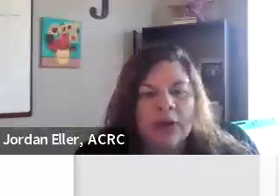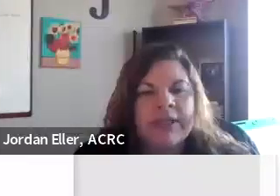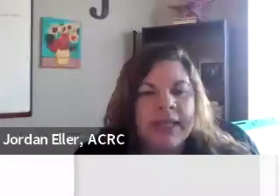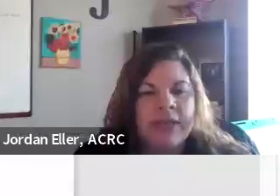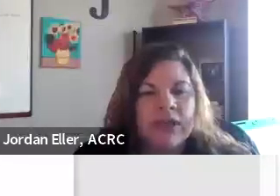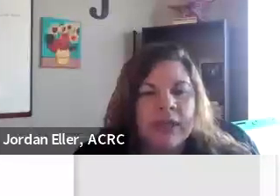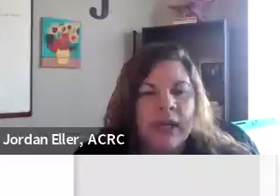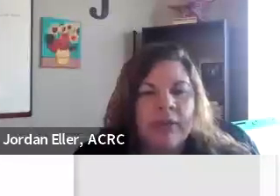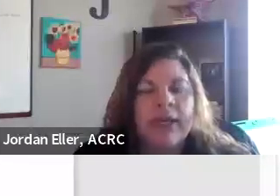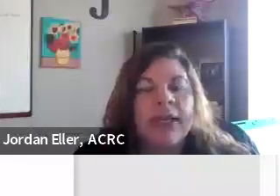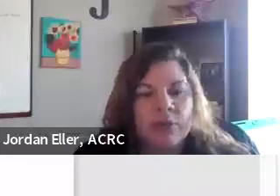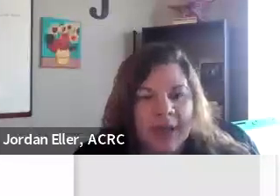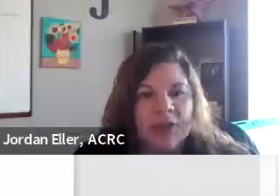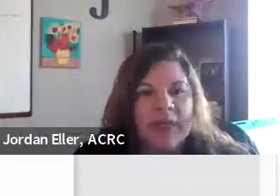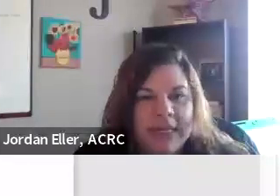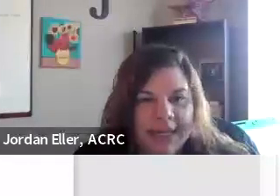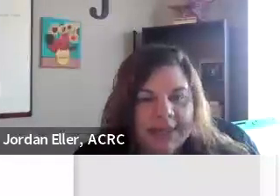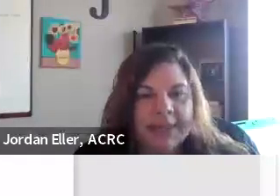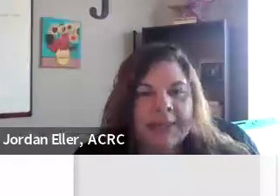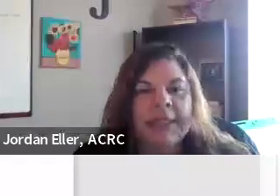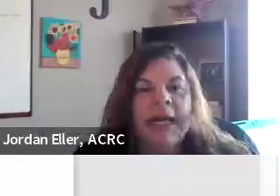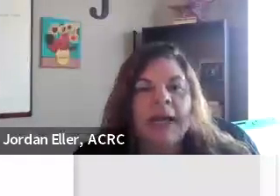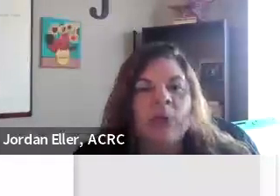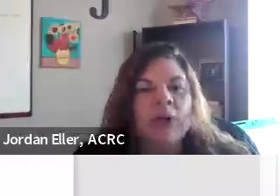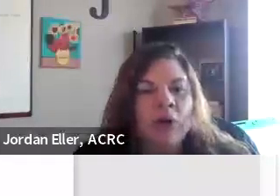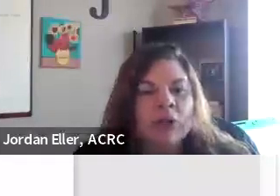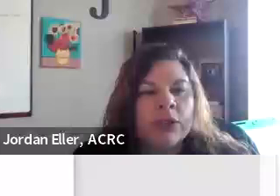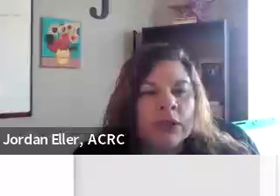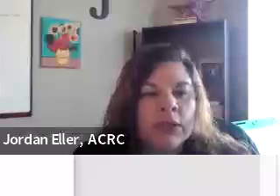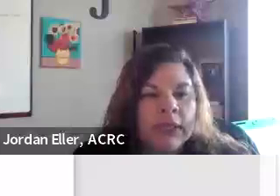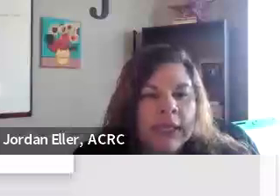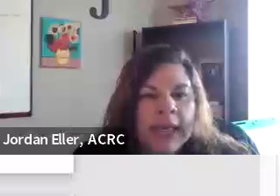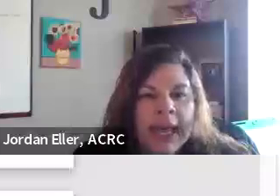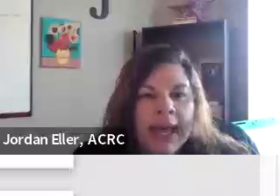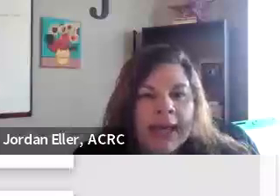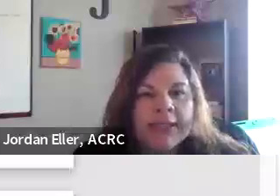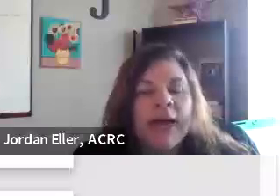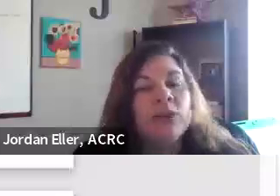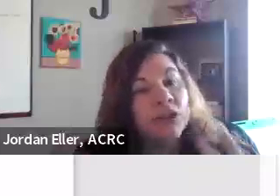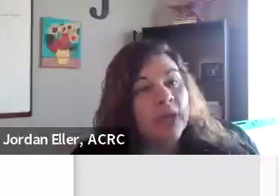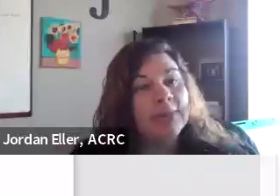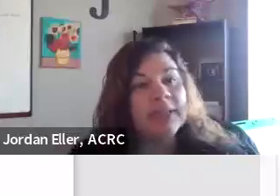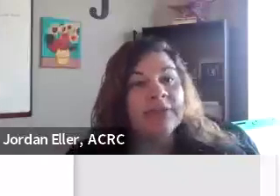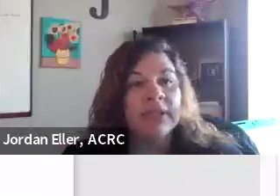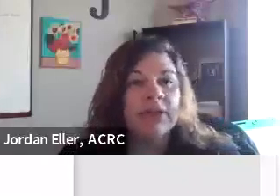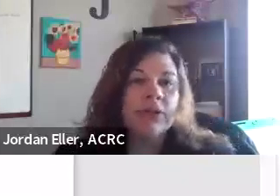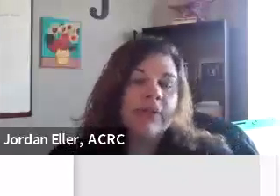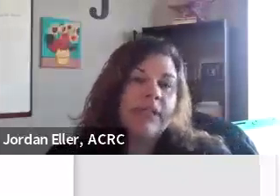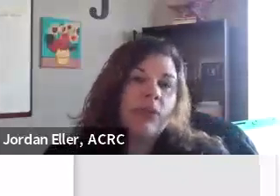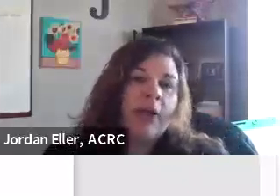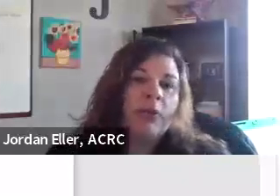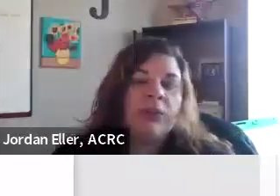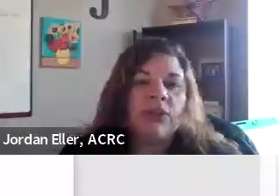their ongoing psychiatric medication management needs. We are also looking at 2 types of different